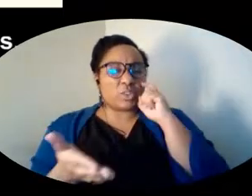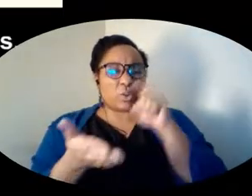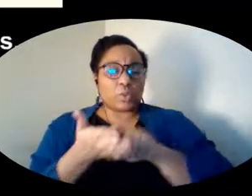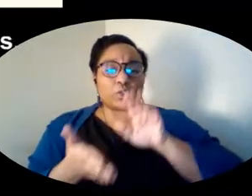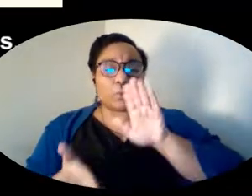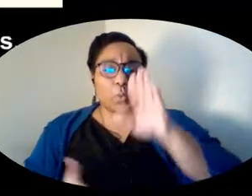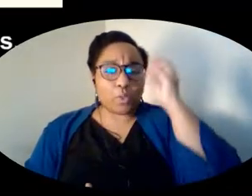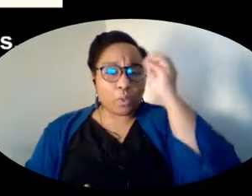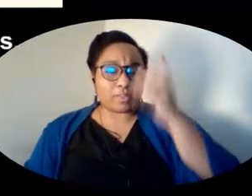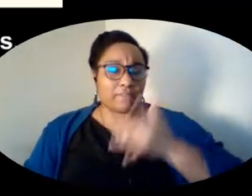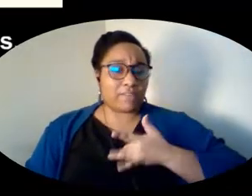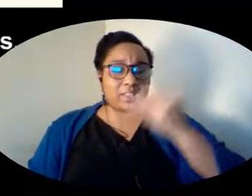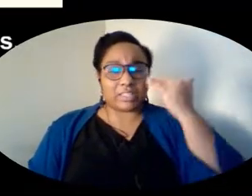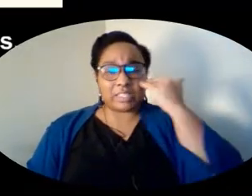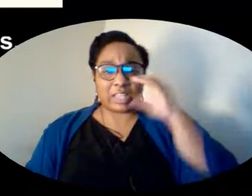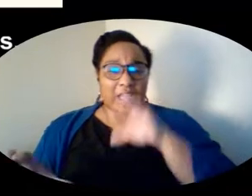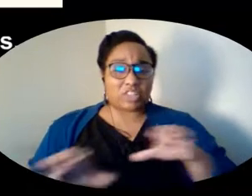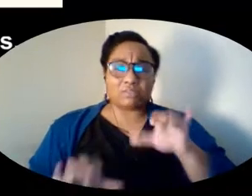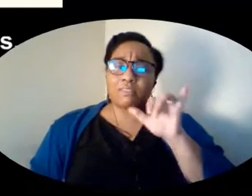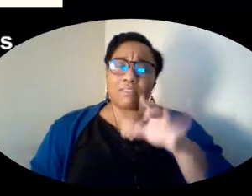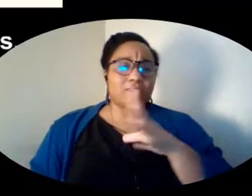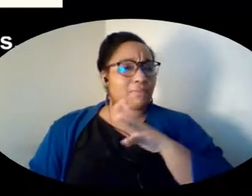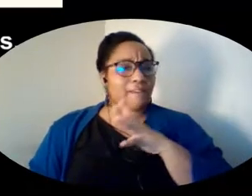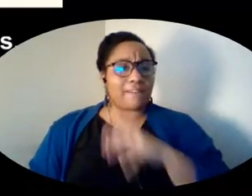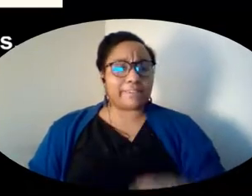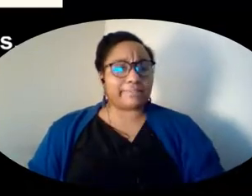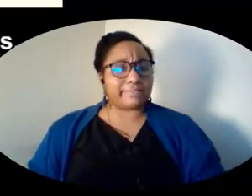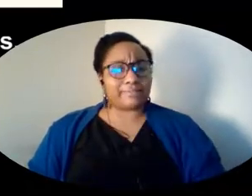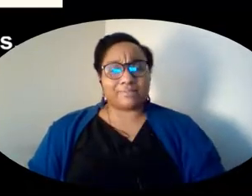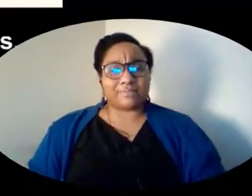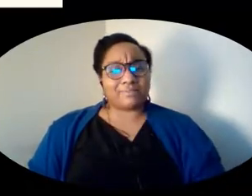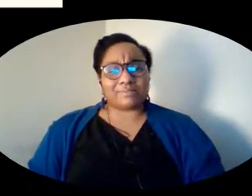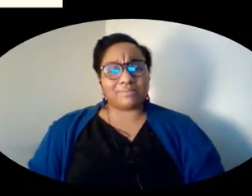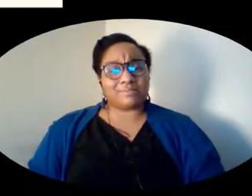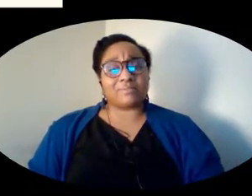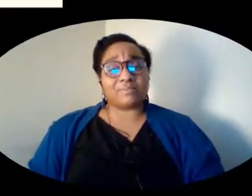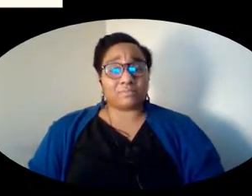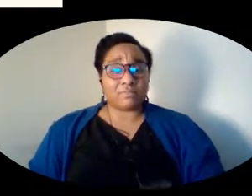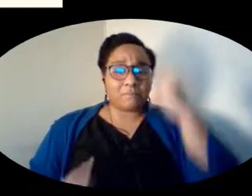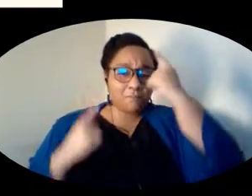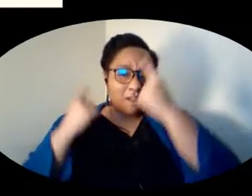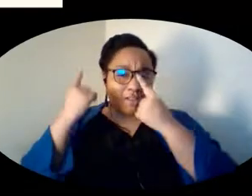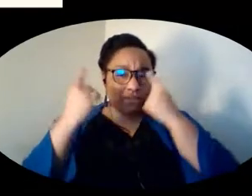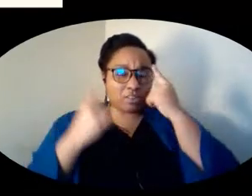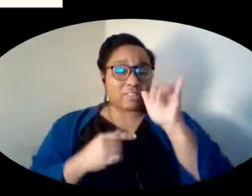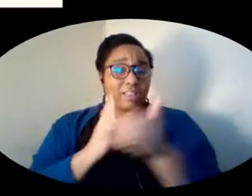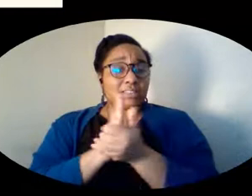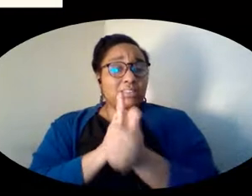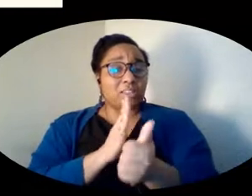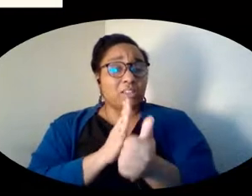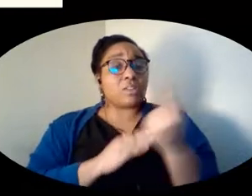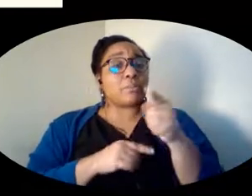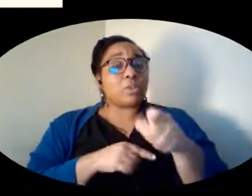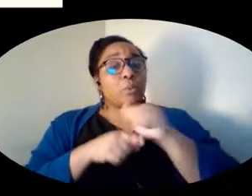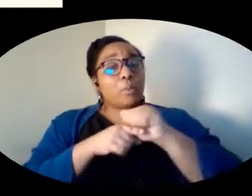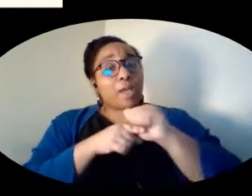notice your thoughts, feelings, senses, and actions, and that's okay. Mindfulness is a skill, and it's